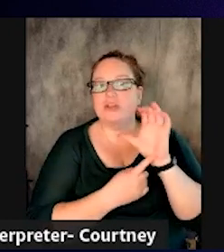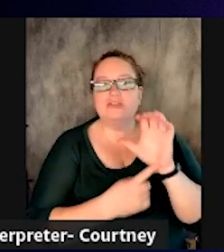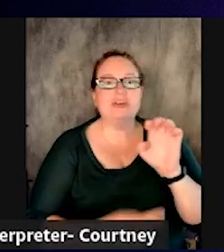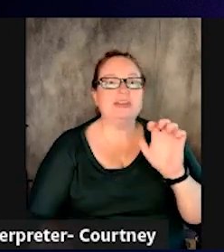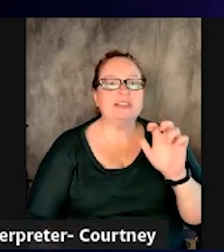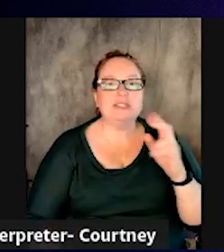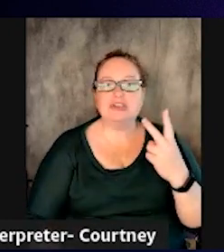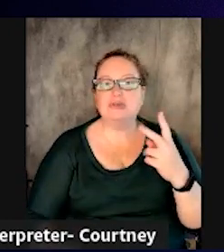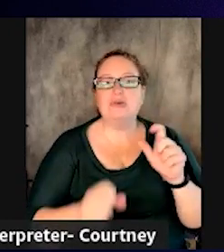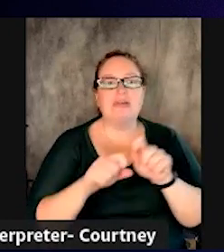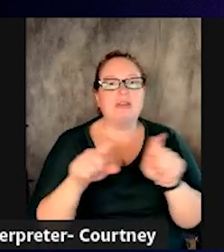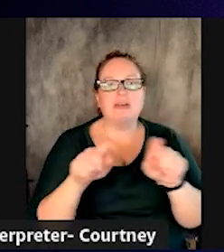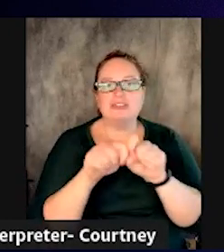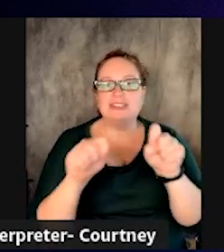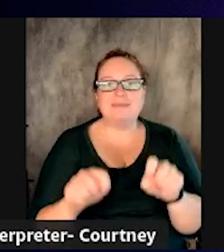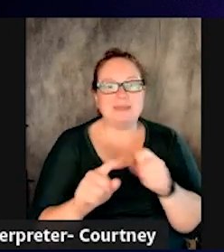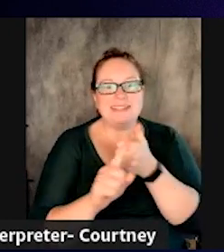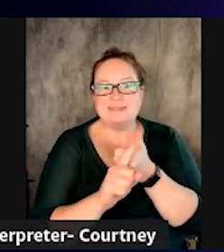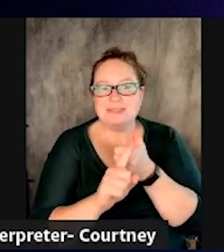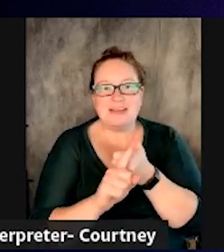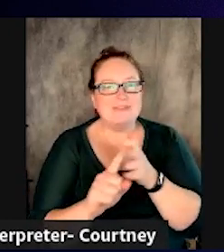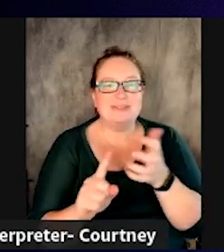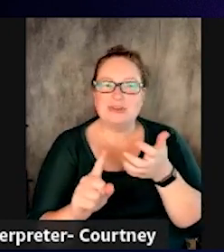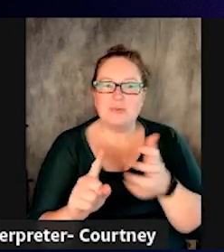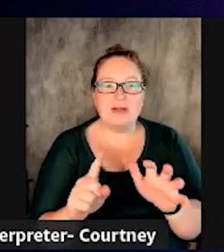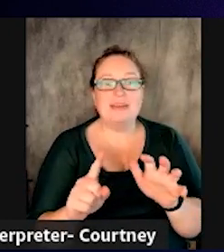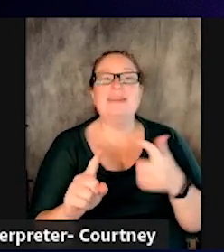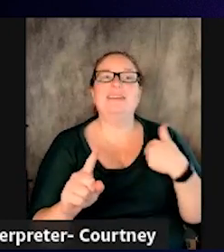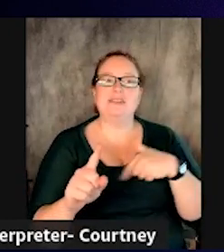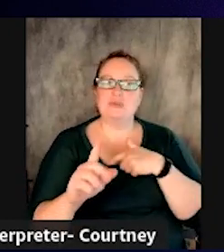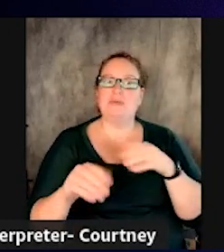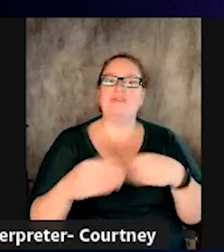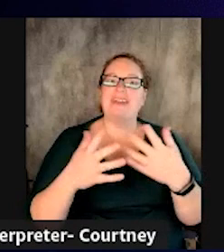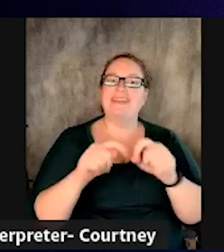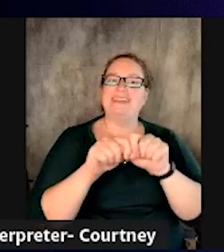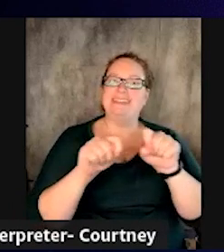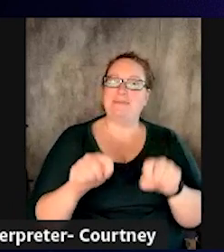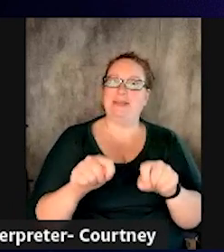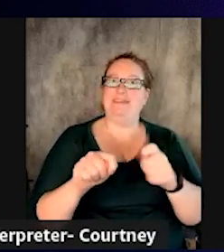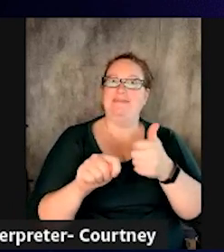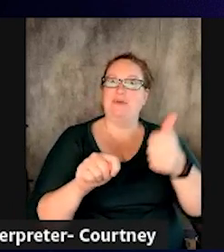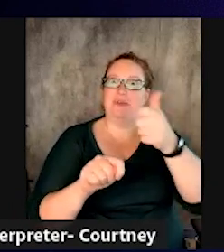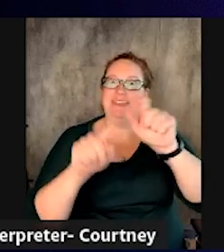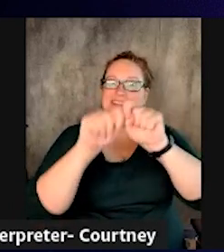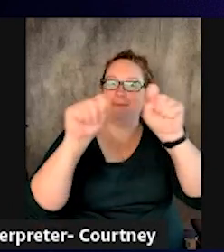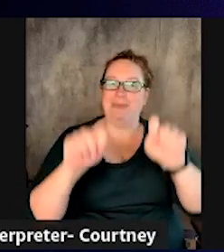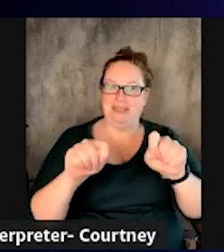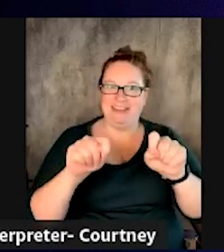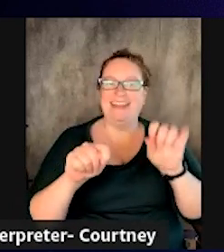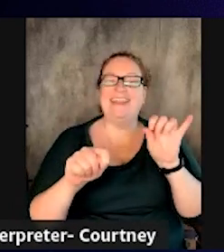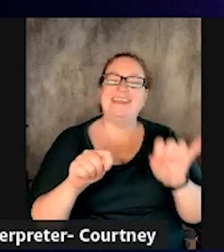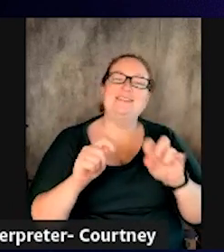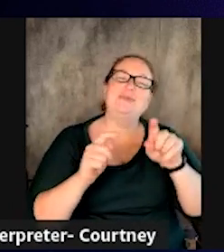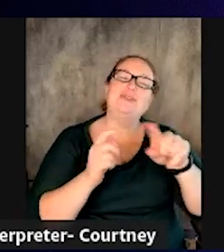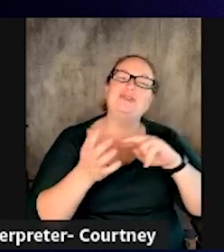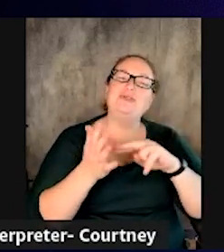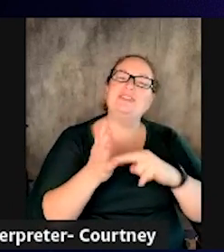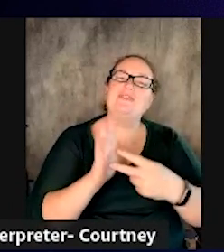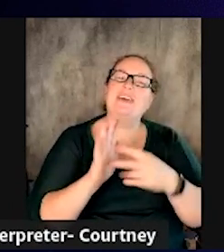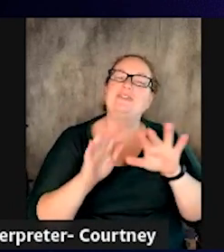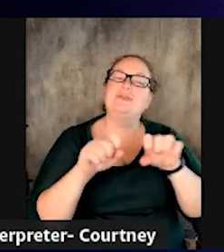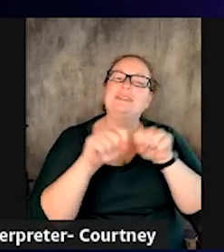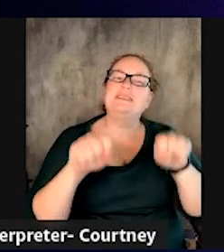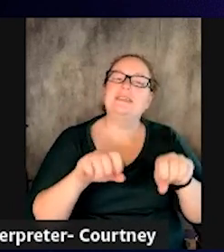by themselves. So we provide the template of the template, and that's where you define your system level